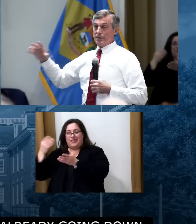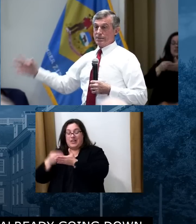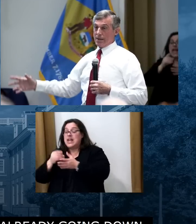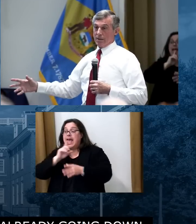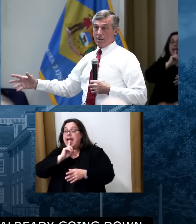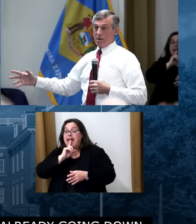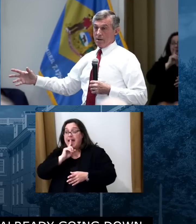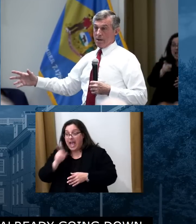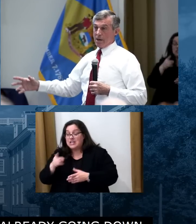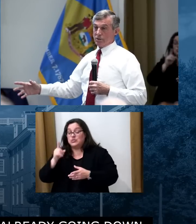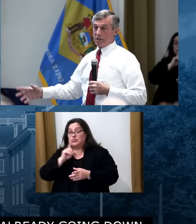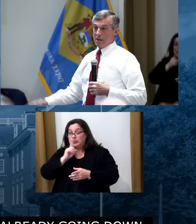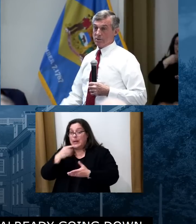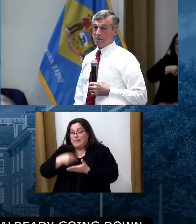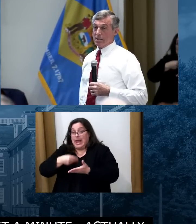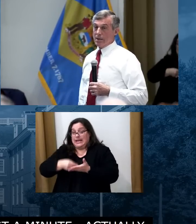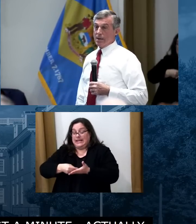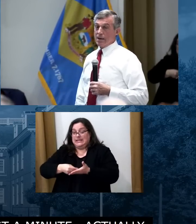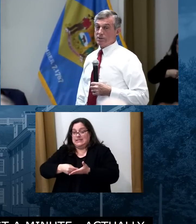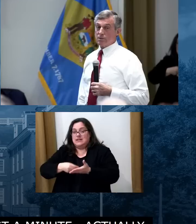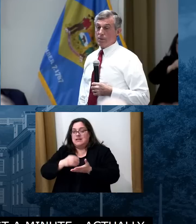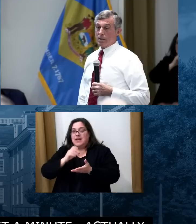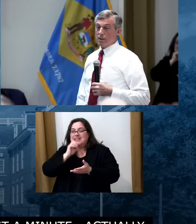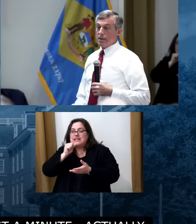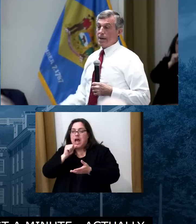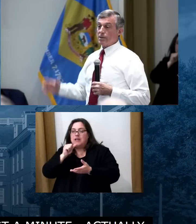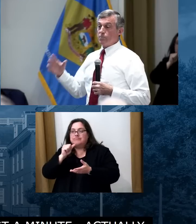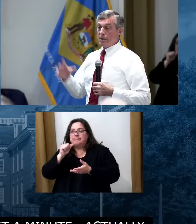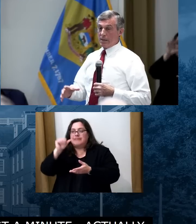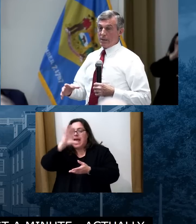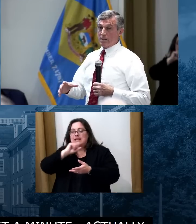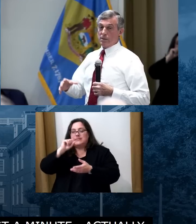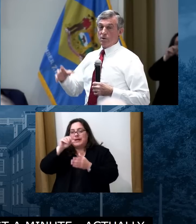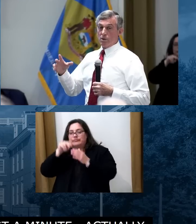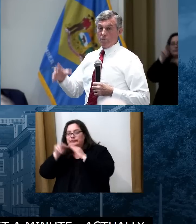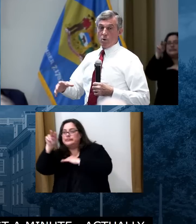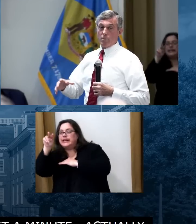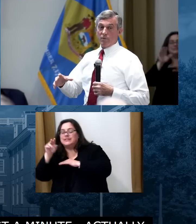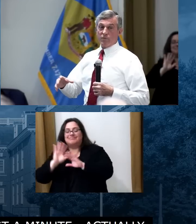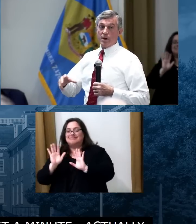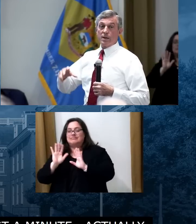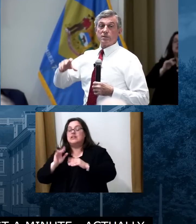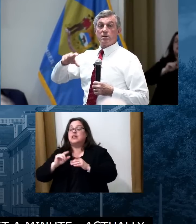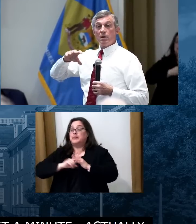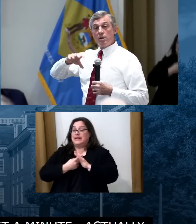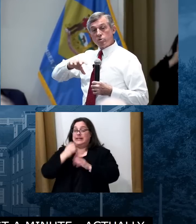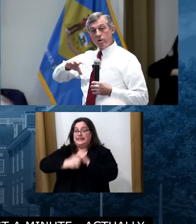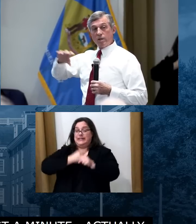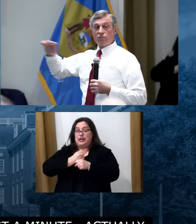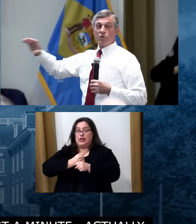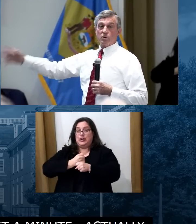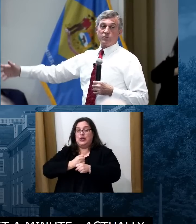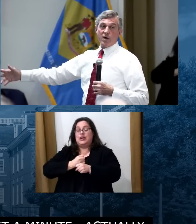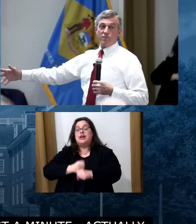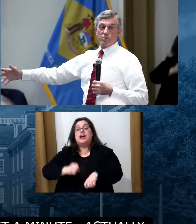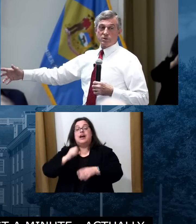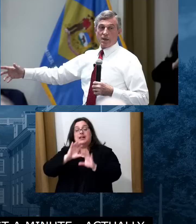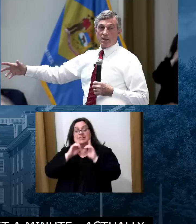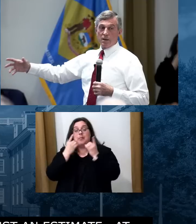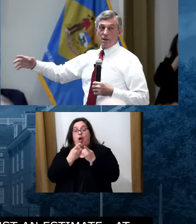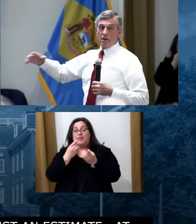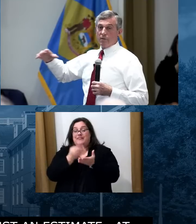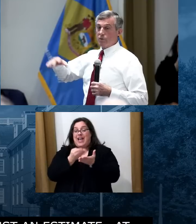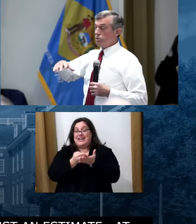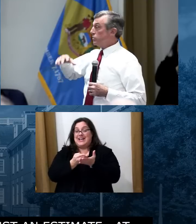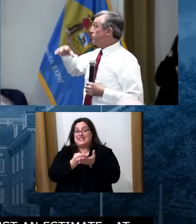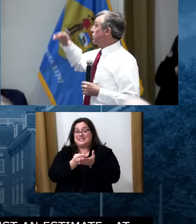not a hedge against an estimate. At the beginning of the year, the Department of Finance transfers